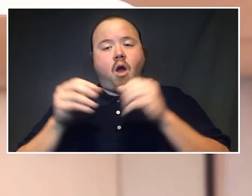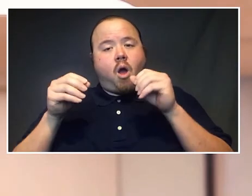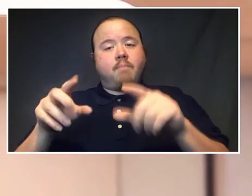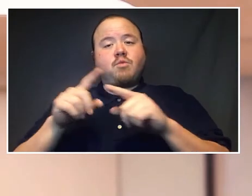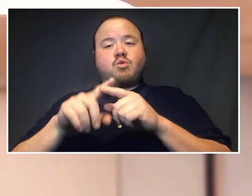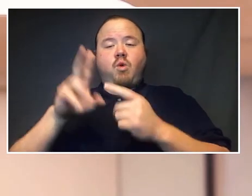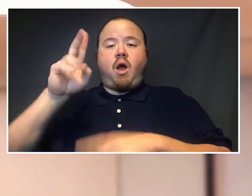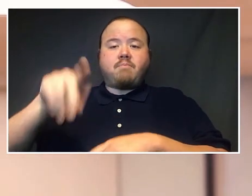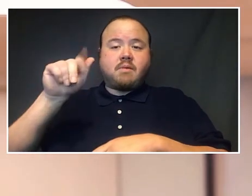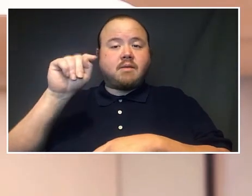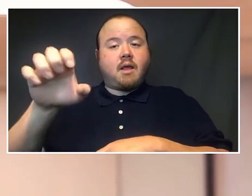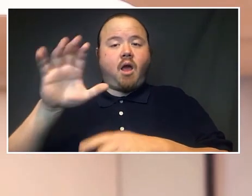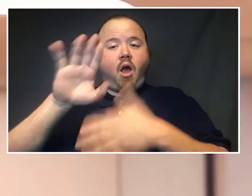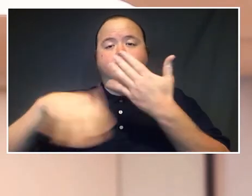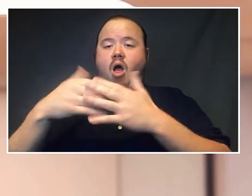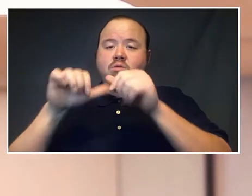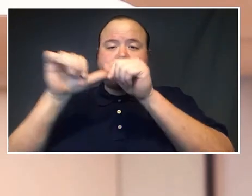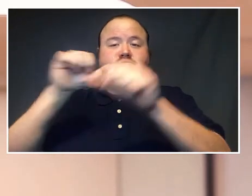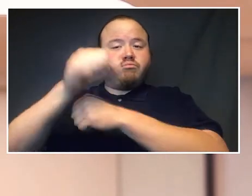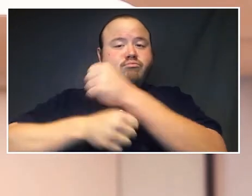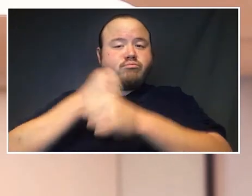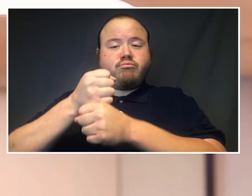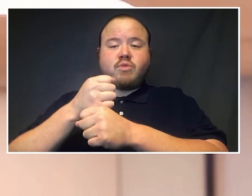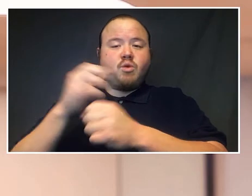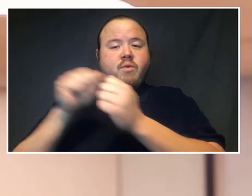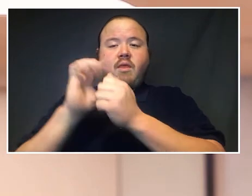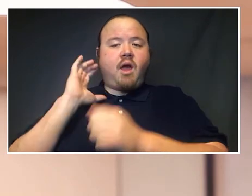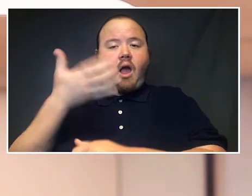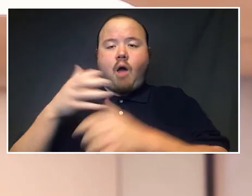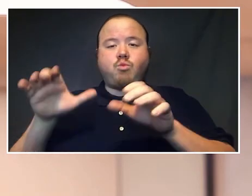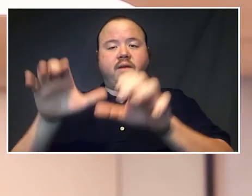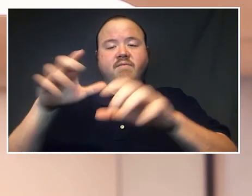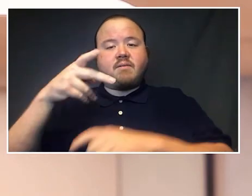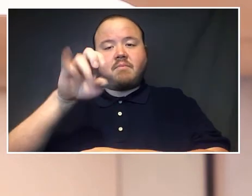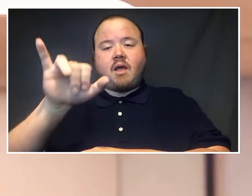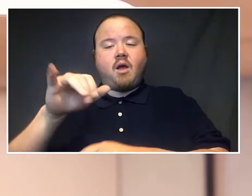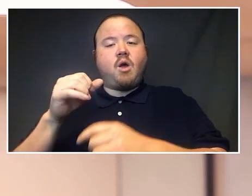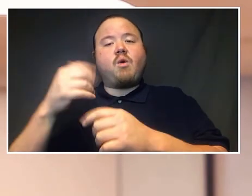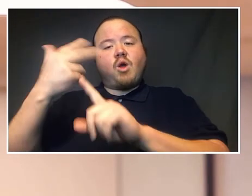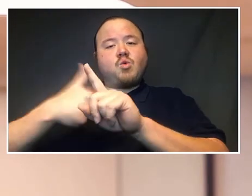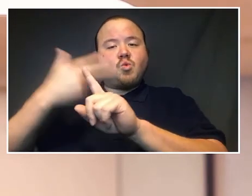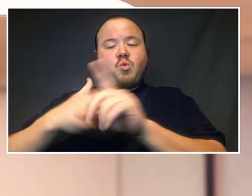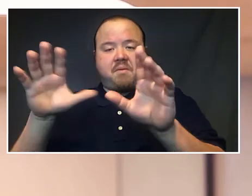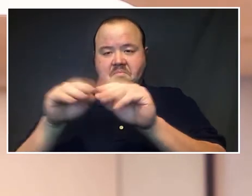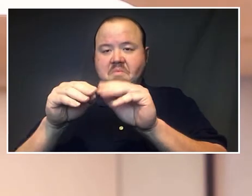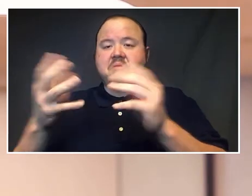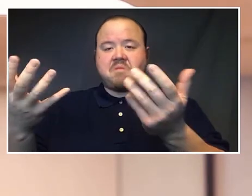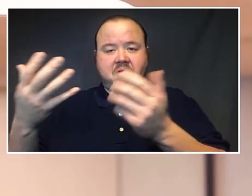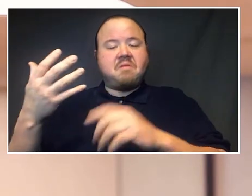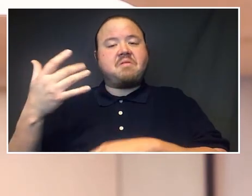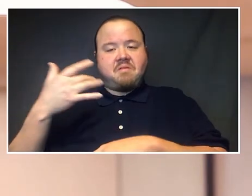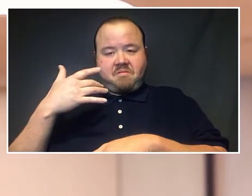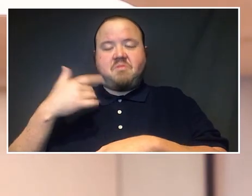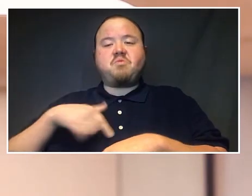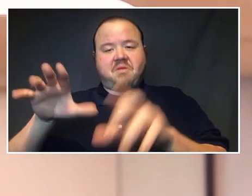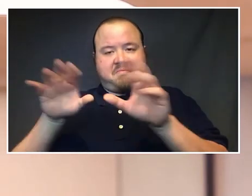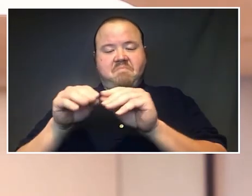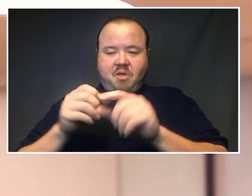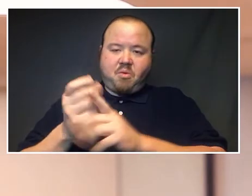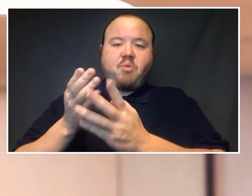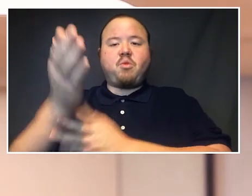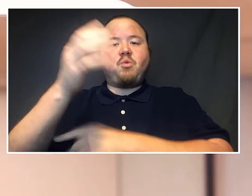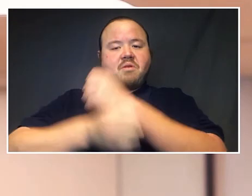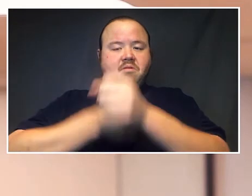Opportunities to stay up to date all year long on PEI-related activities include our quarterly PEI Collaborative, which meets every 5th Wednesday throughout the